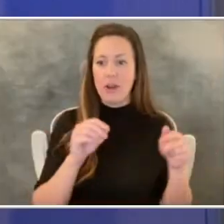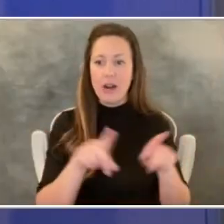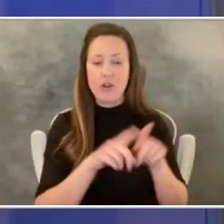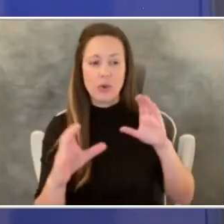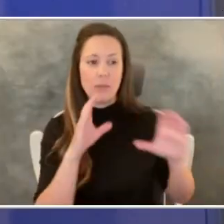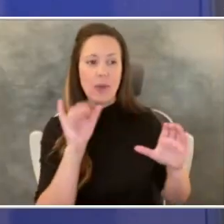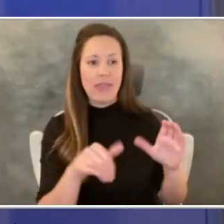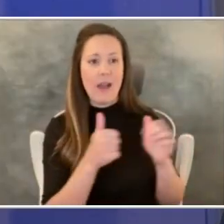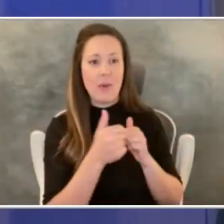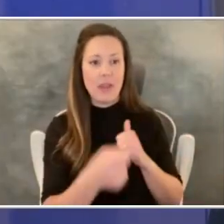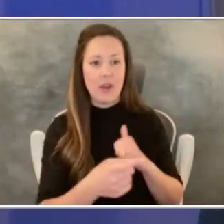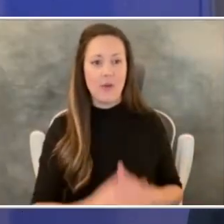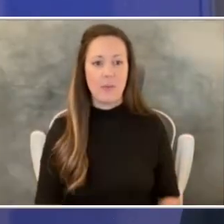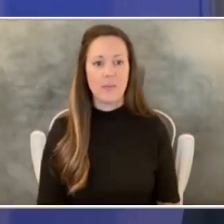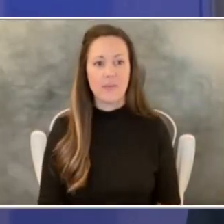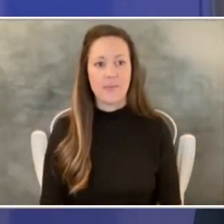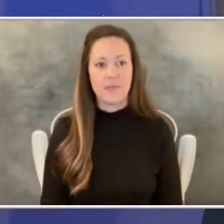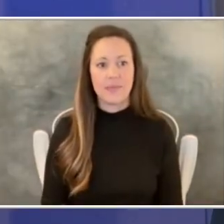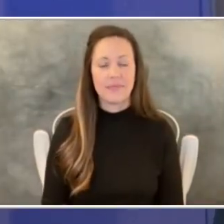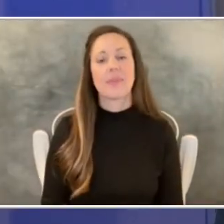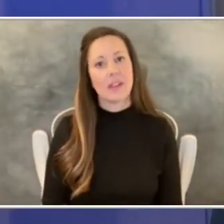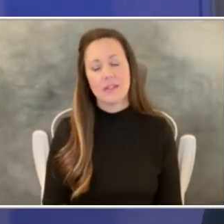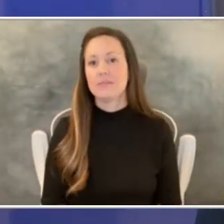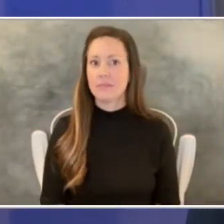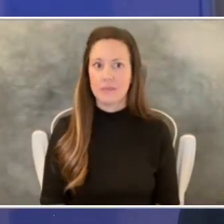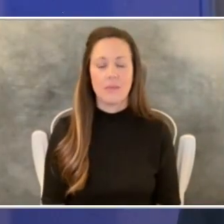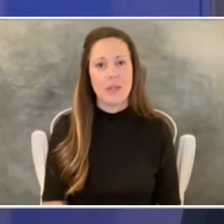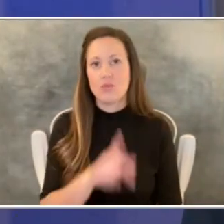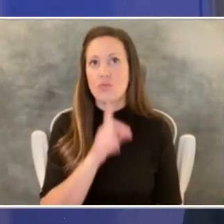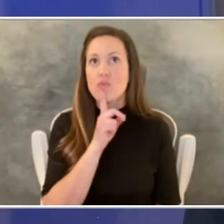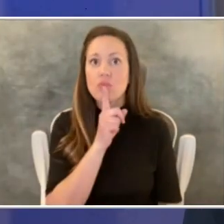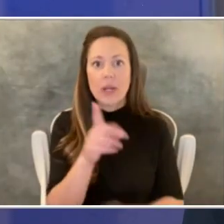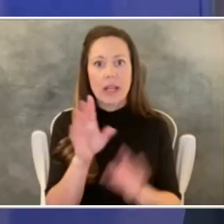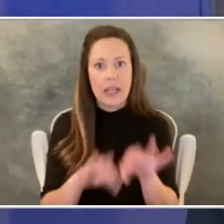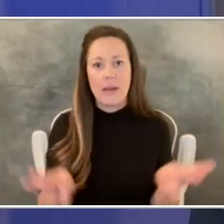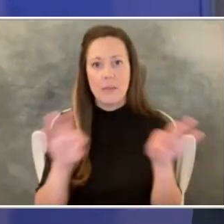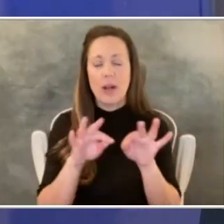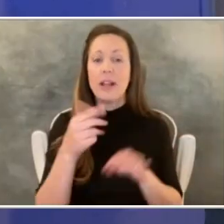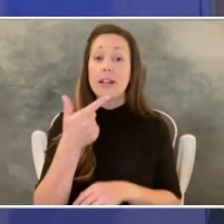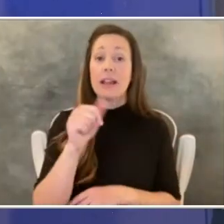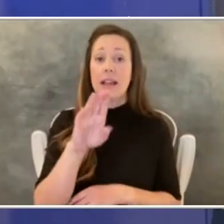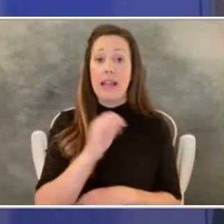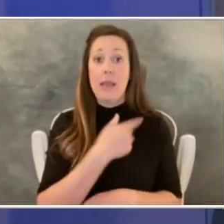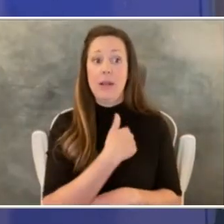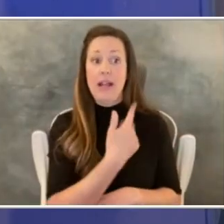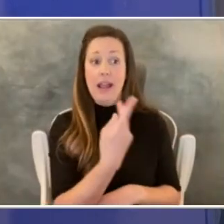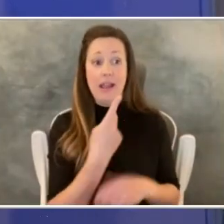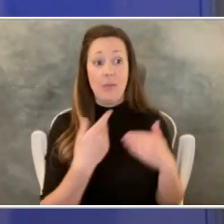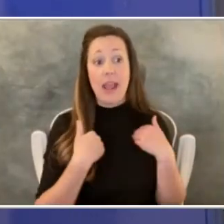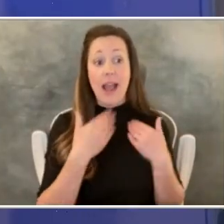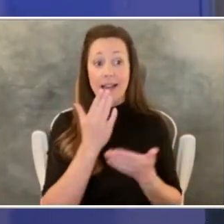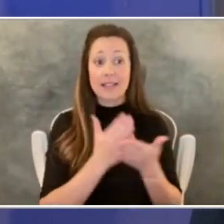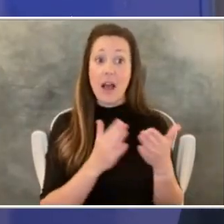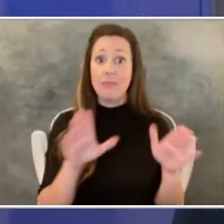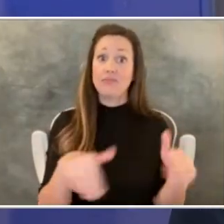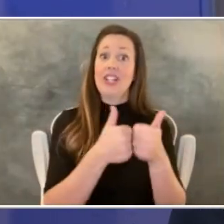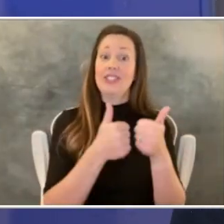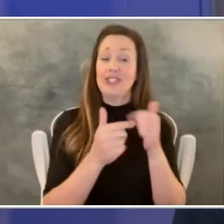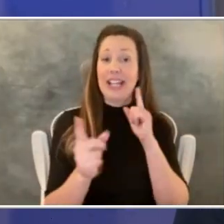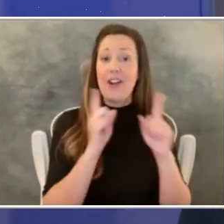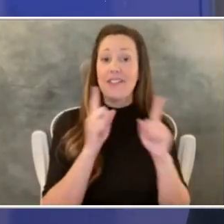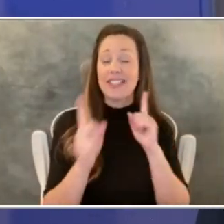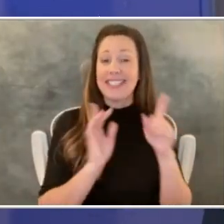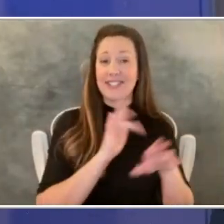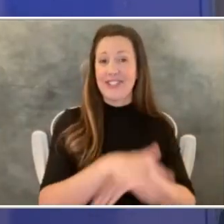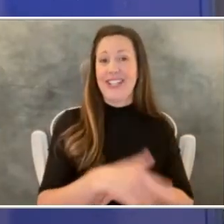yeah, I mean, that's so important. Now, Gabe and I had some hard conversations early on, because the